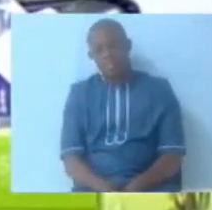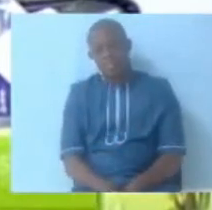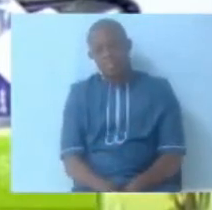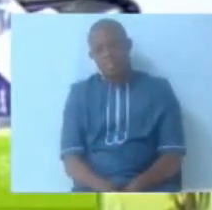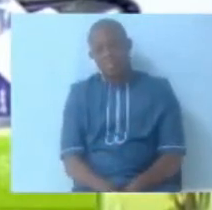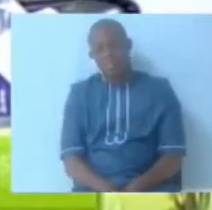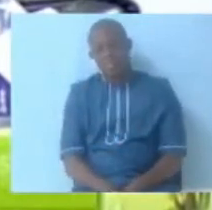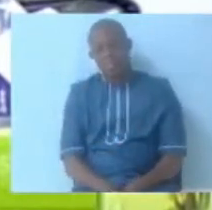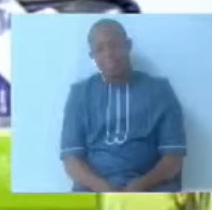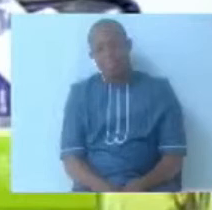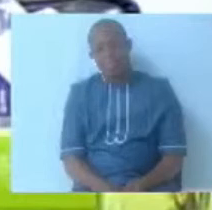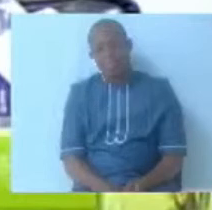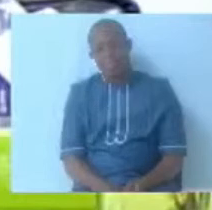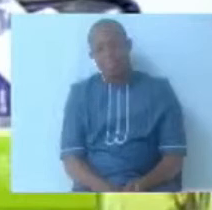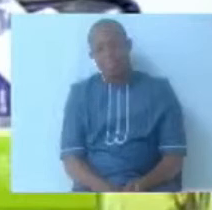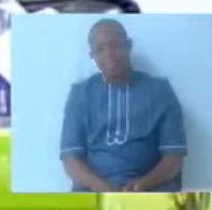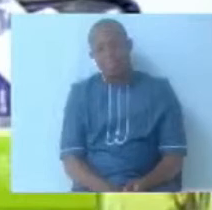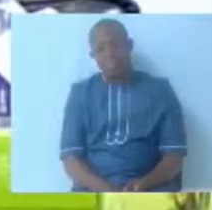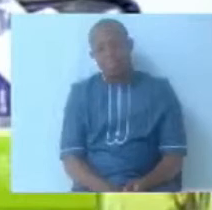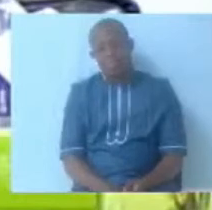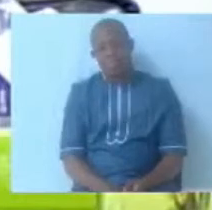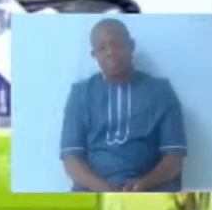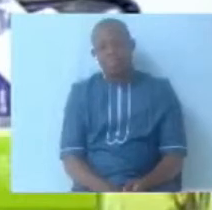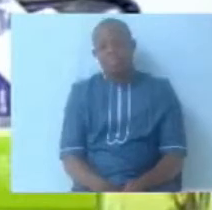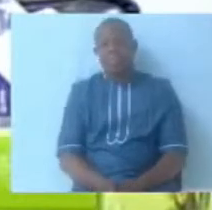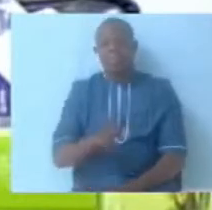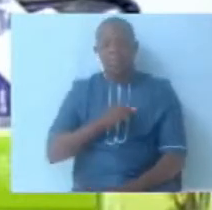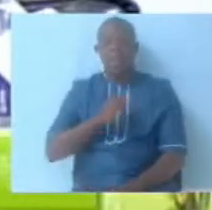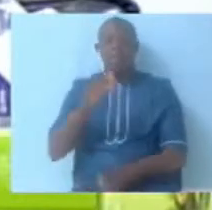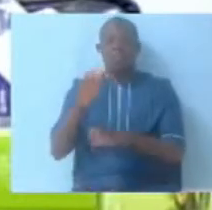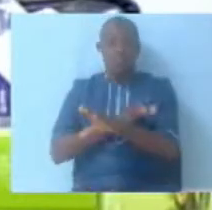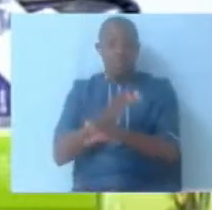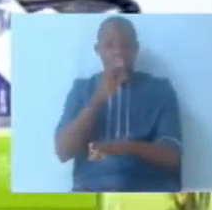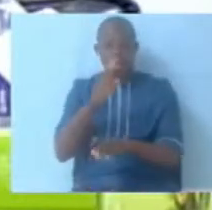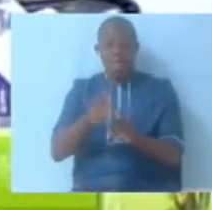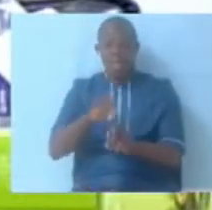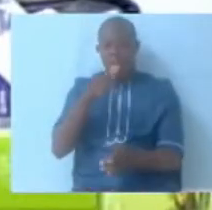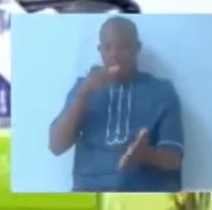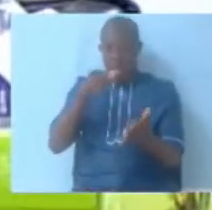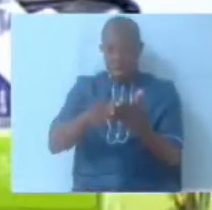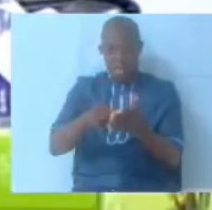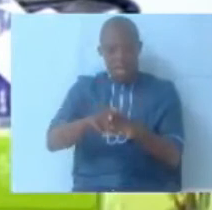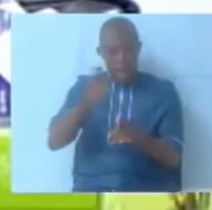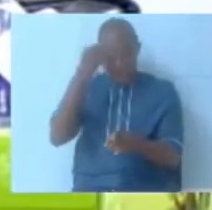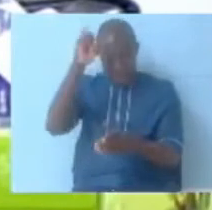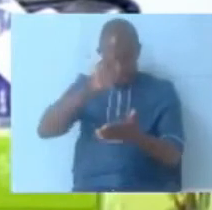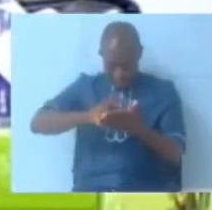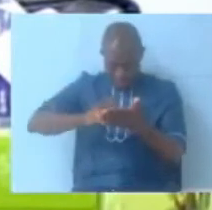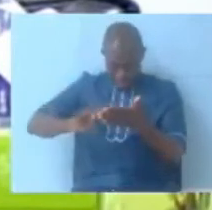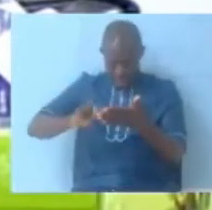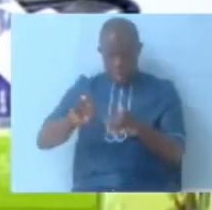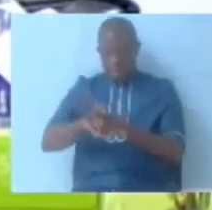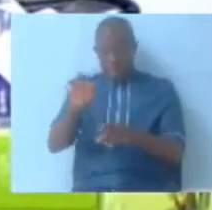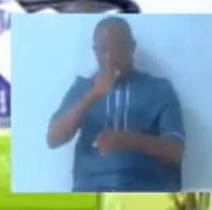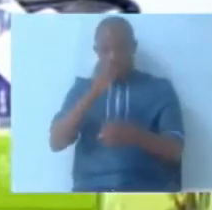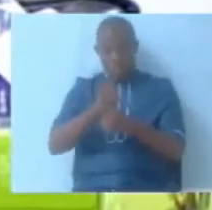lolo. He was of the opinion that the letter was too radical. Atela jero mwenye tiko letter on yin kuma kama lumenu vije iketa kuma